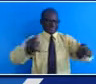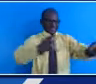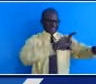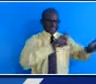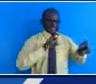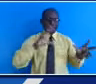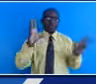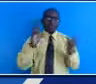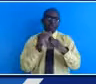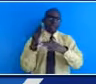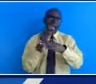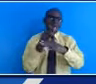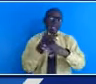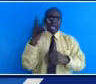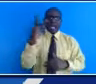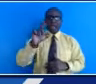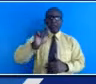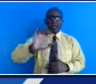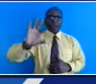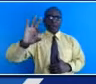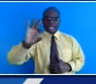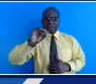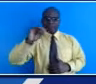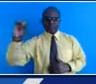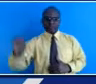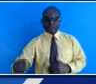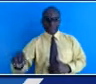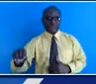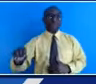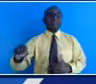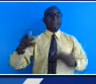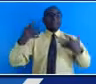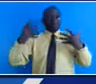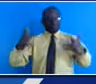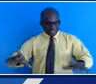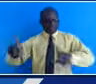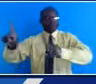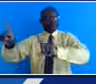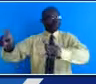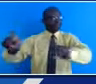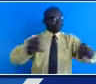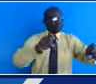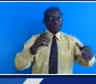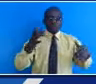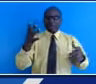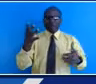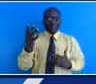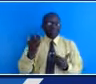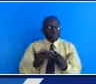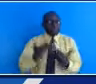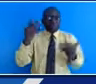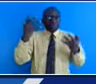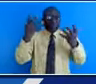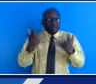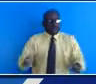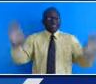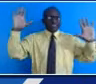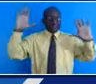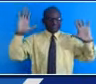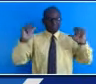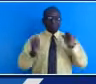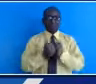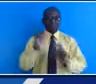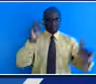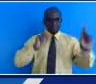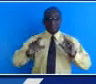for COVID, almost 19%. That's a huge percentage of our population, and we will eclipse the 20% mark and continue to